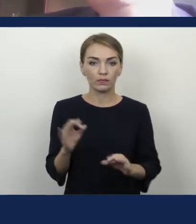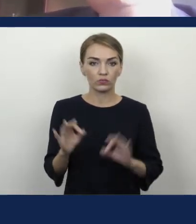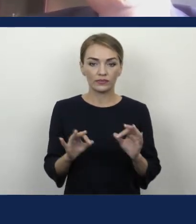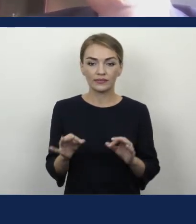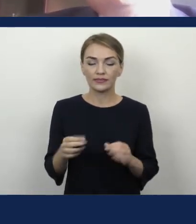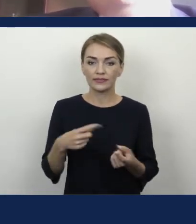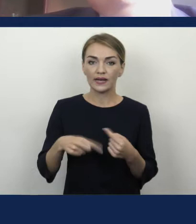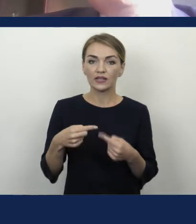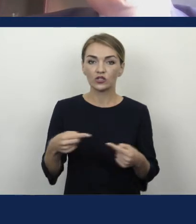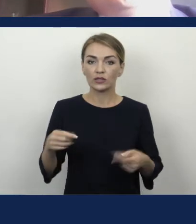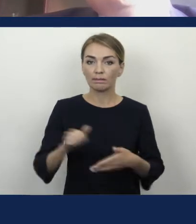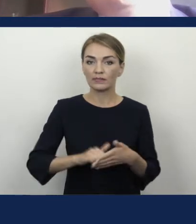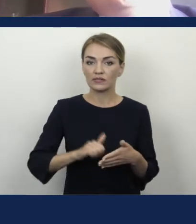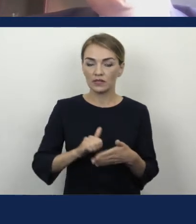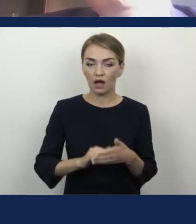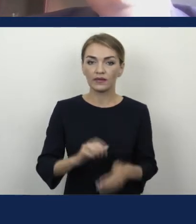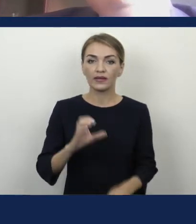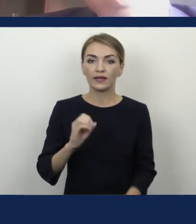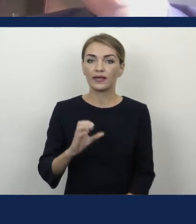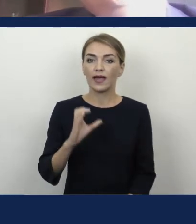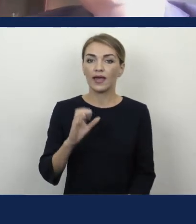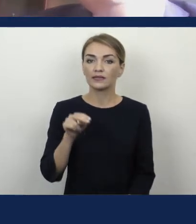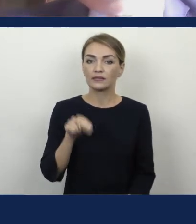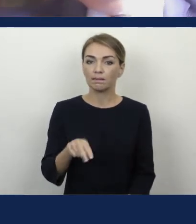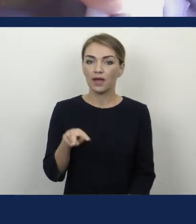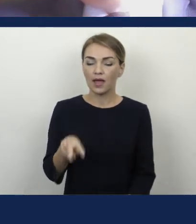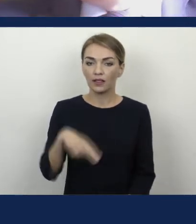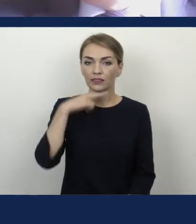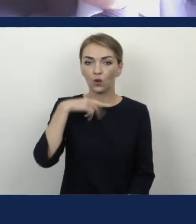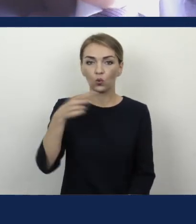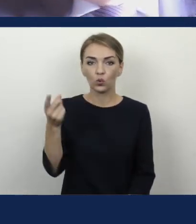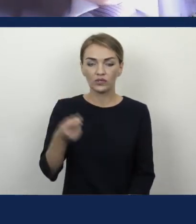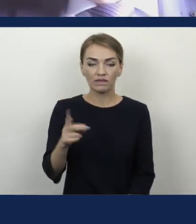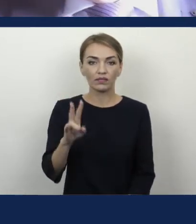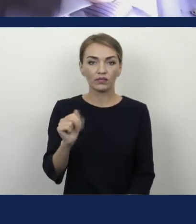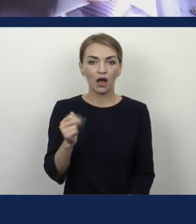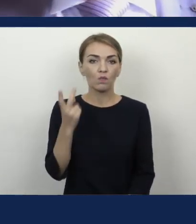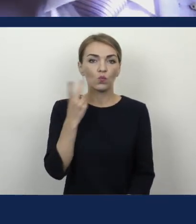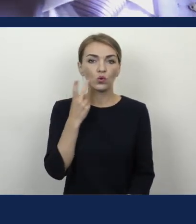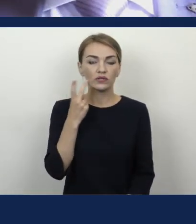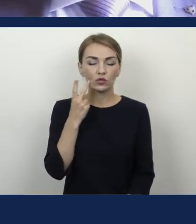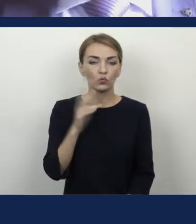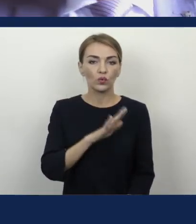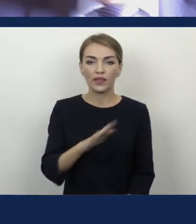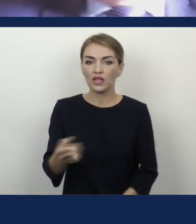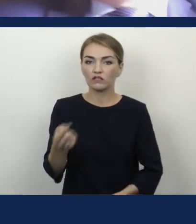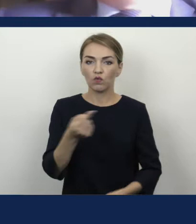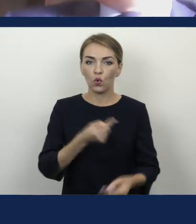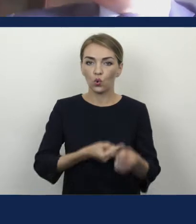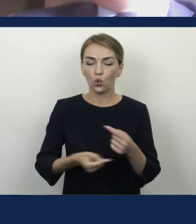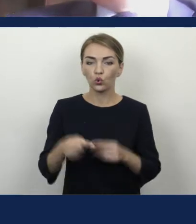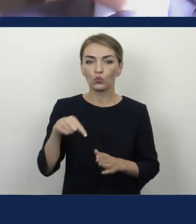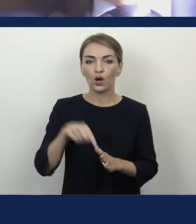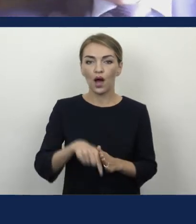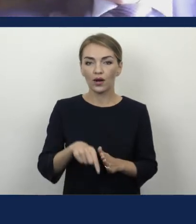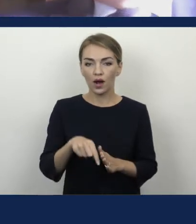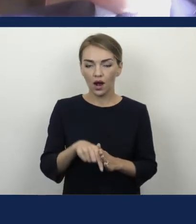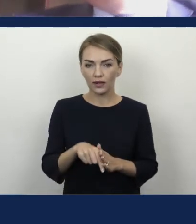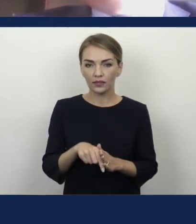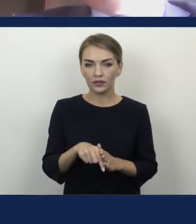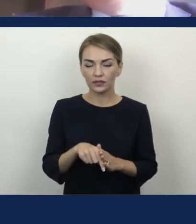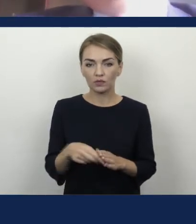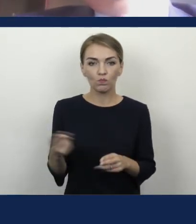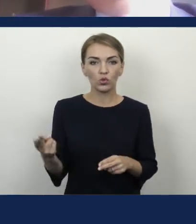Court has emphasized the permanent and irreversible nature of the applicant's